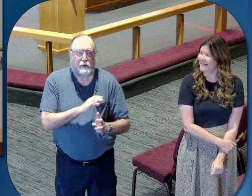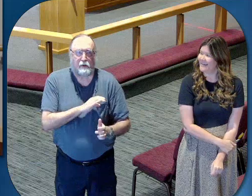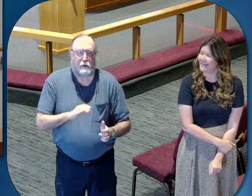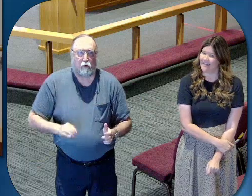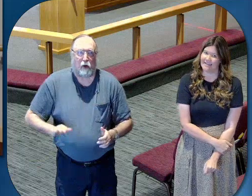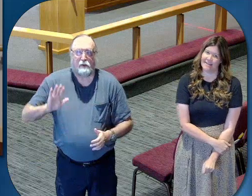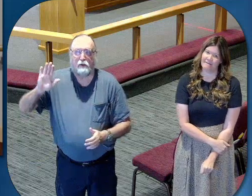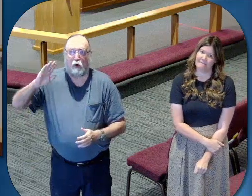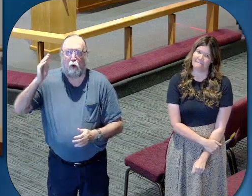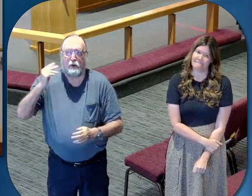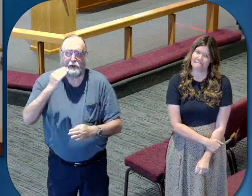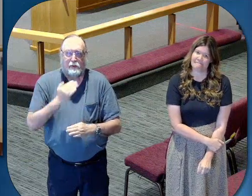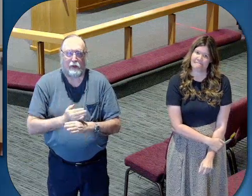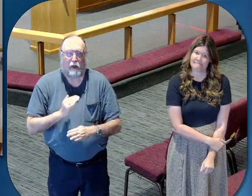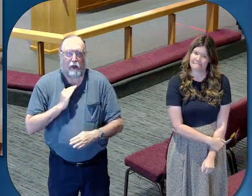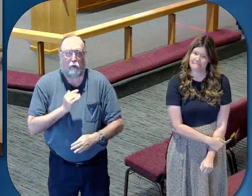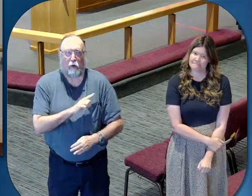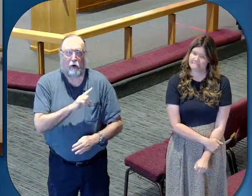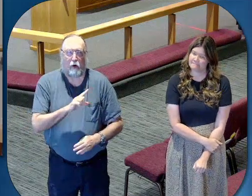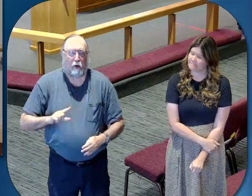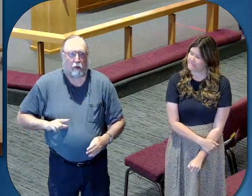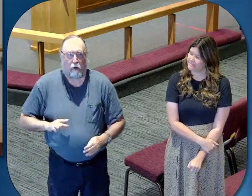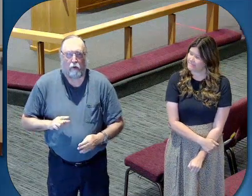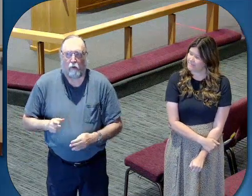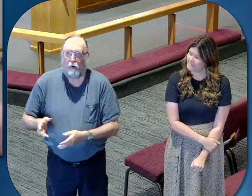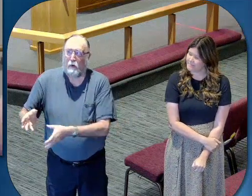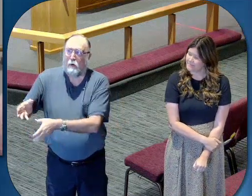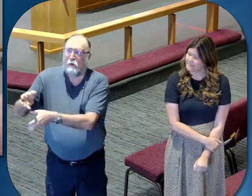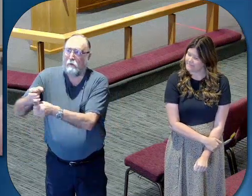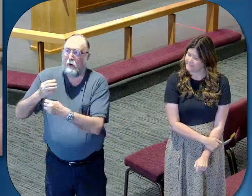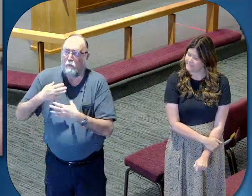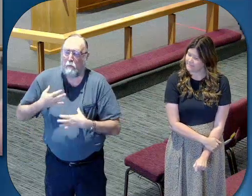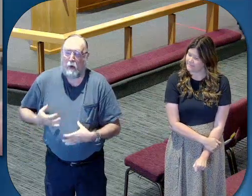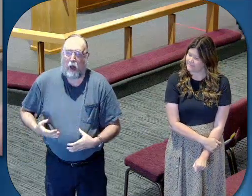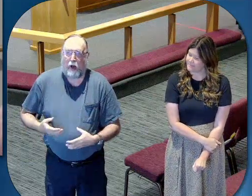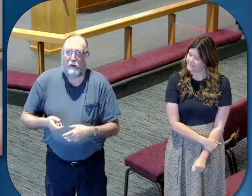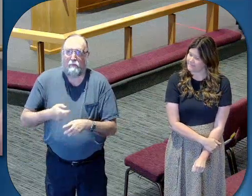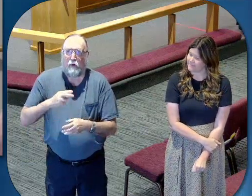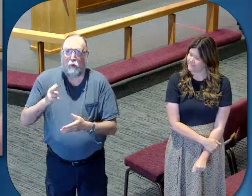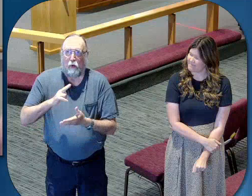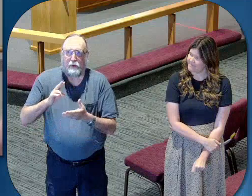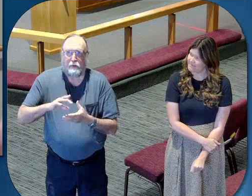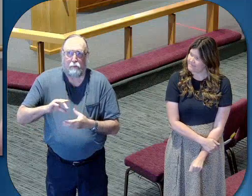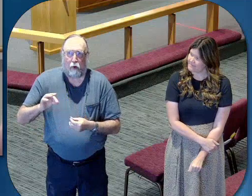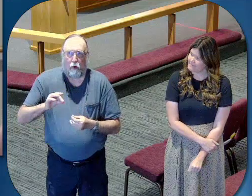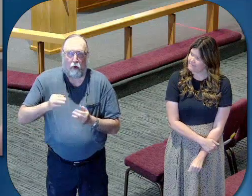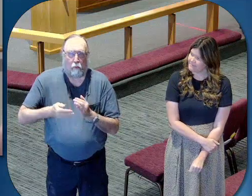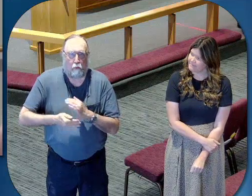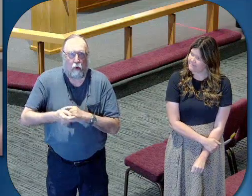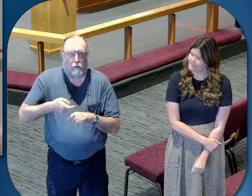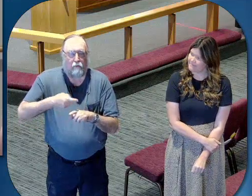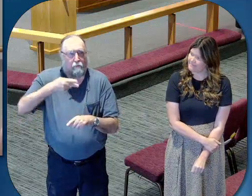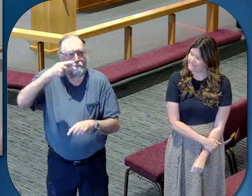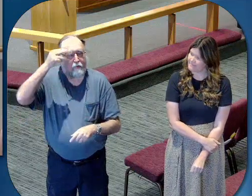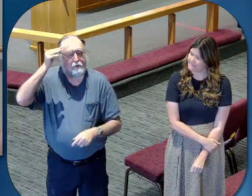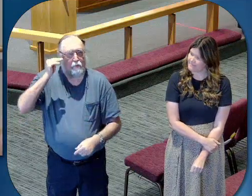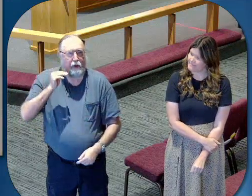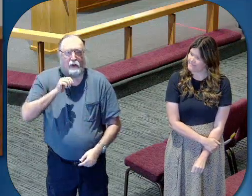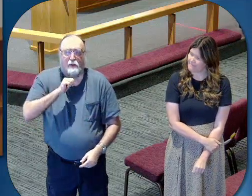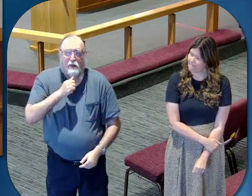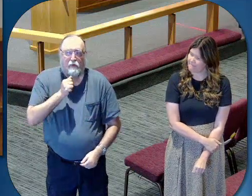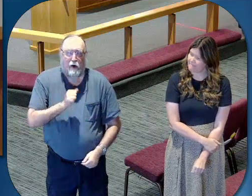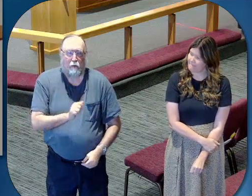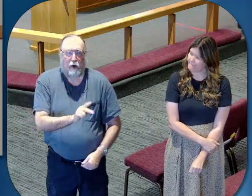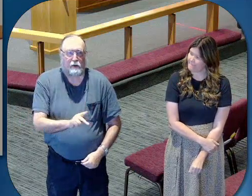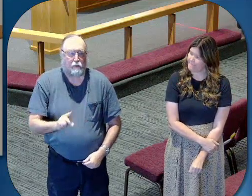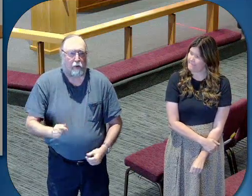Jesus Christ, His only Son, our Lord, who was conceived by the Holy Spirit, born of the Virgin Mary,